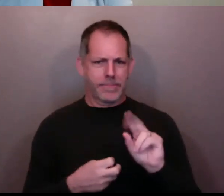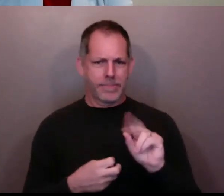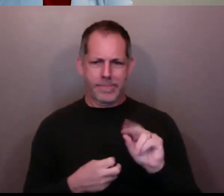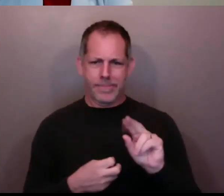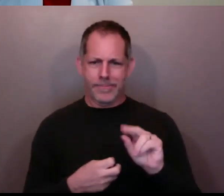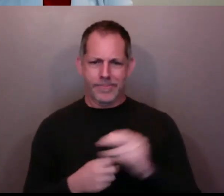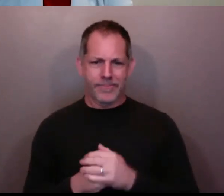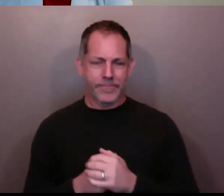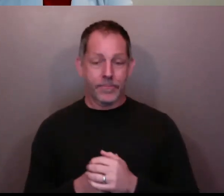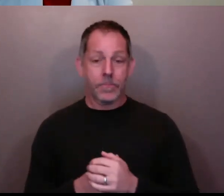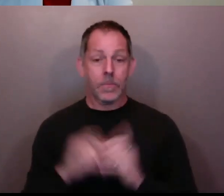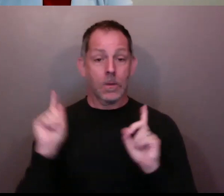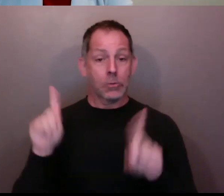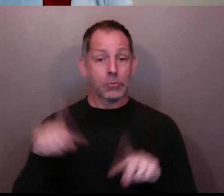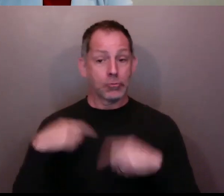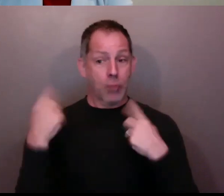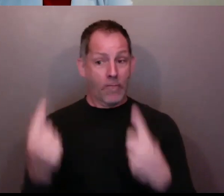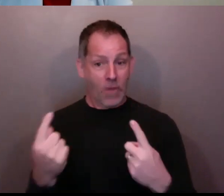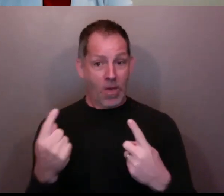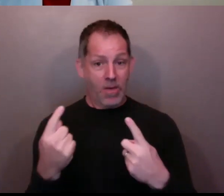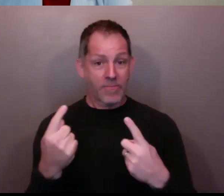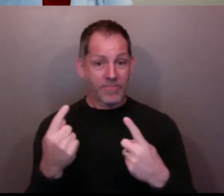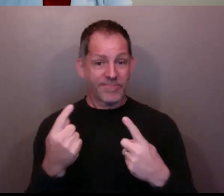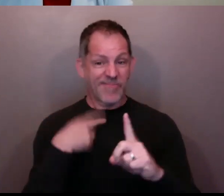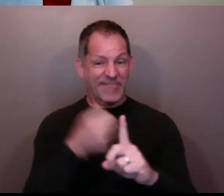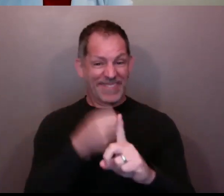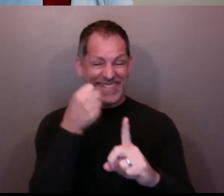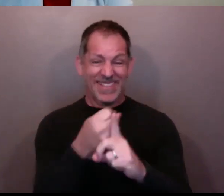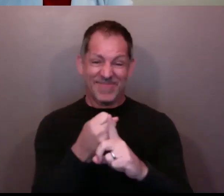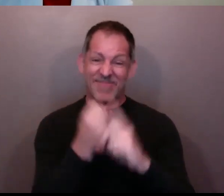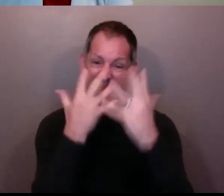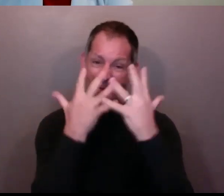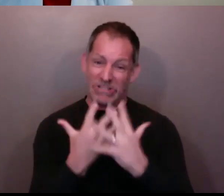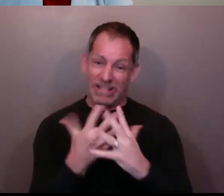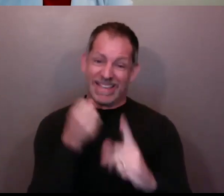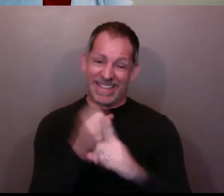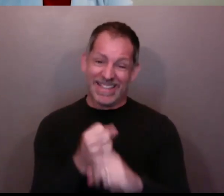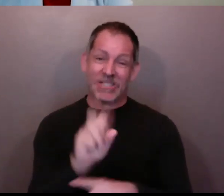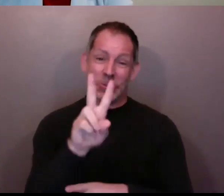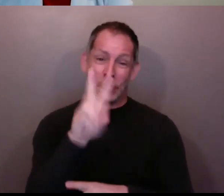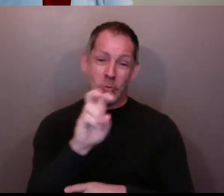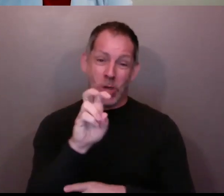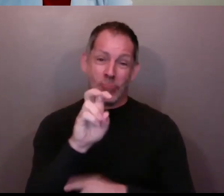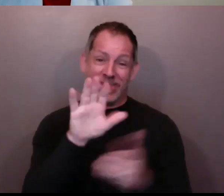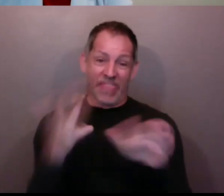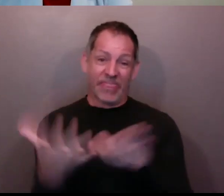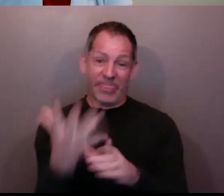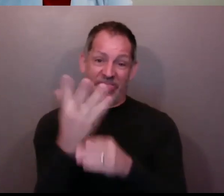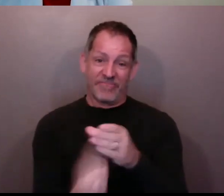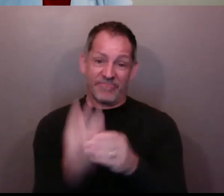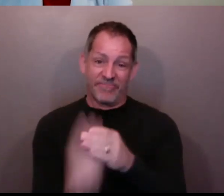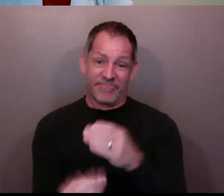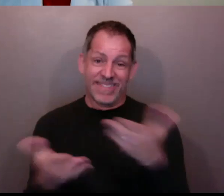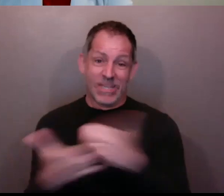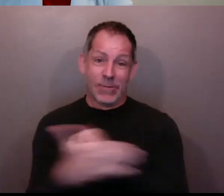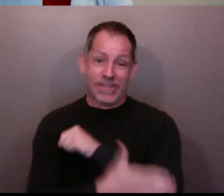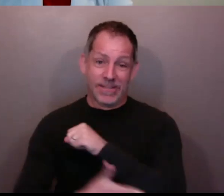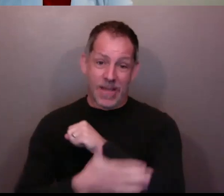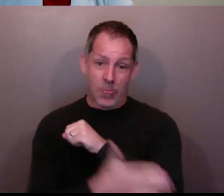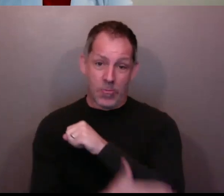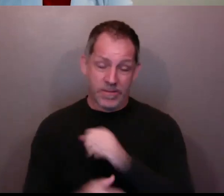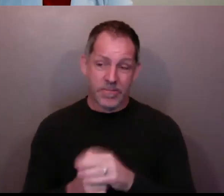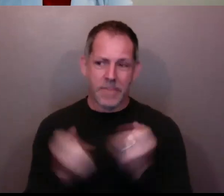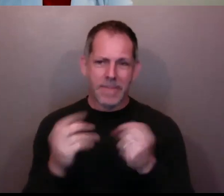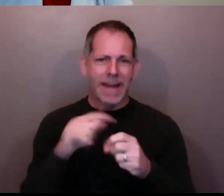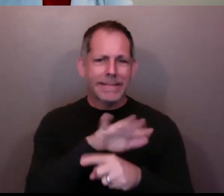other families have had to deal with members who have been gravely ill. Many others, people have lost their jobs